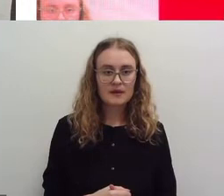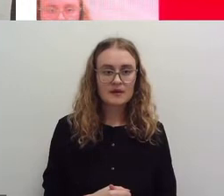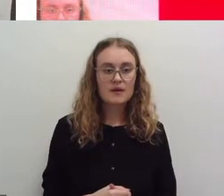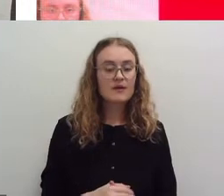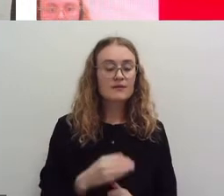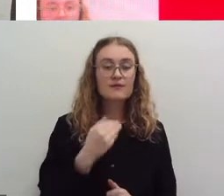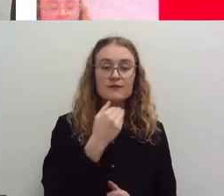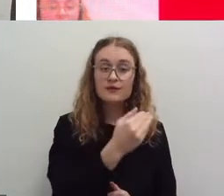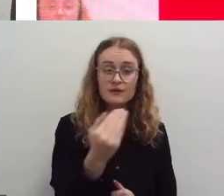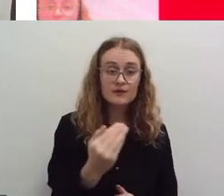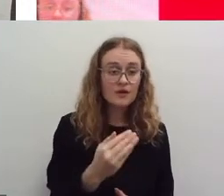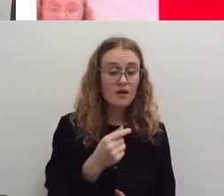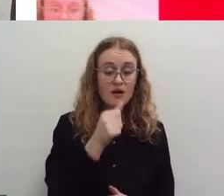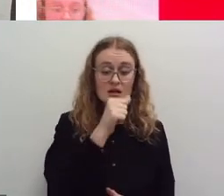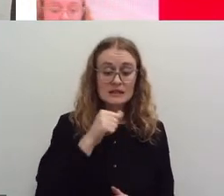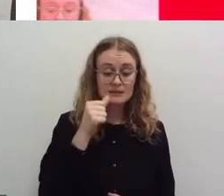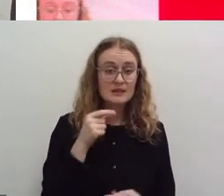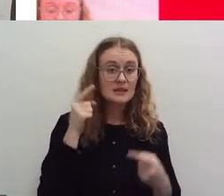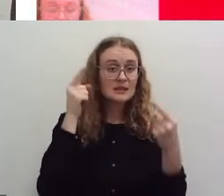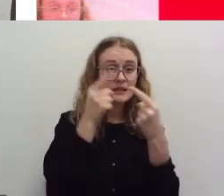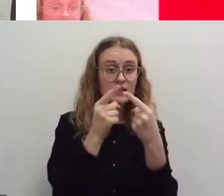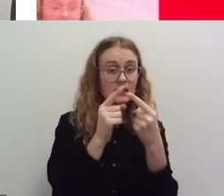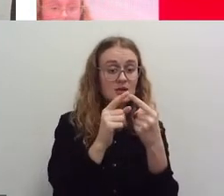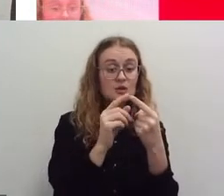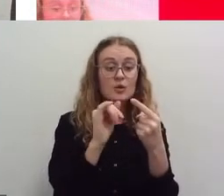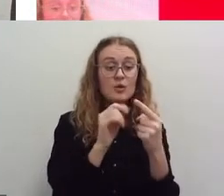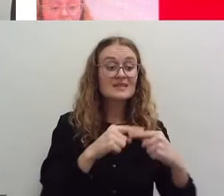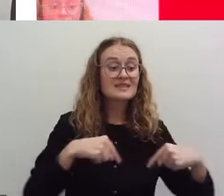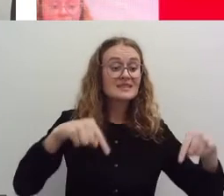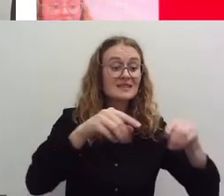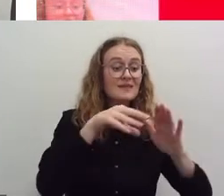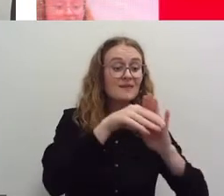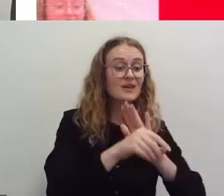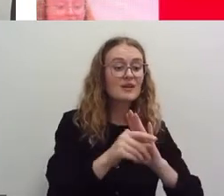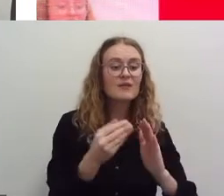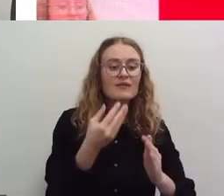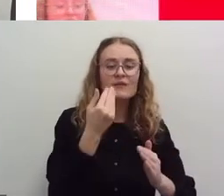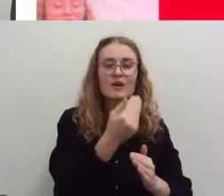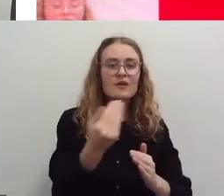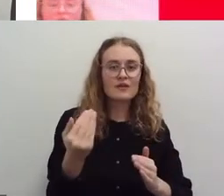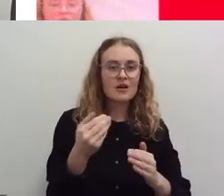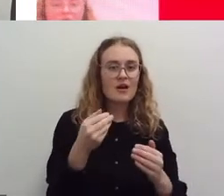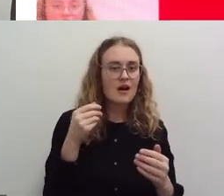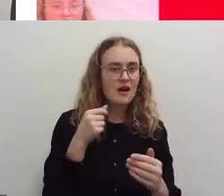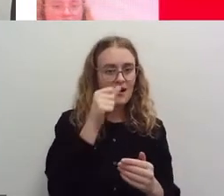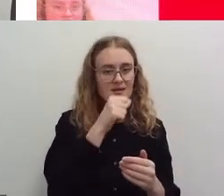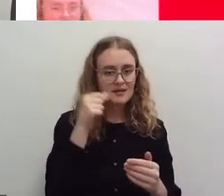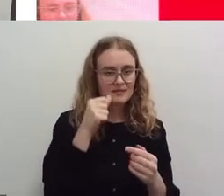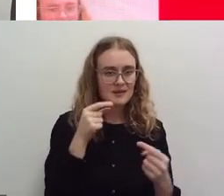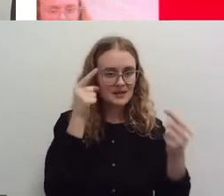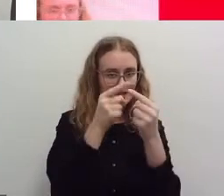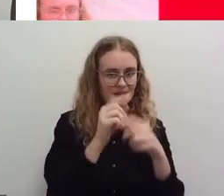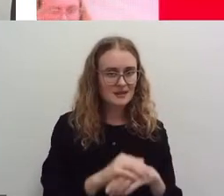expertise, what constitutes a good and meaningful environment for a child, for a young person to thrive and to